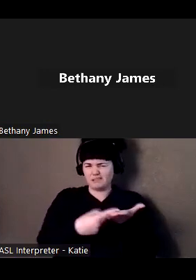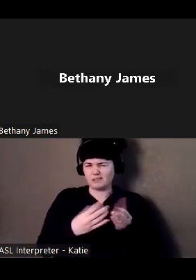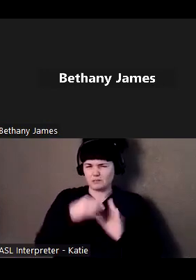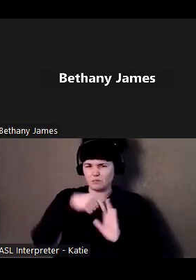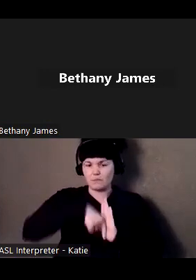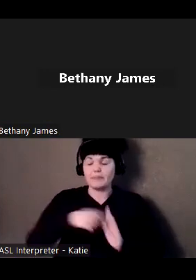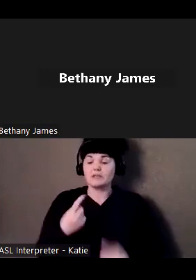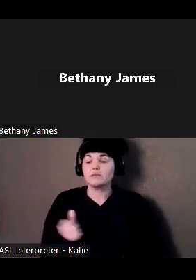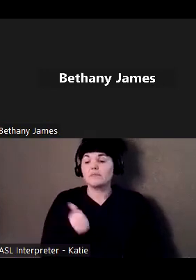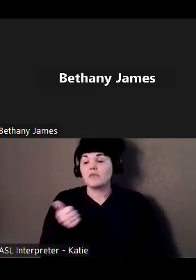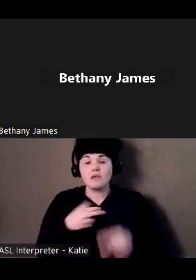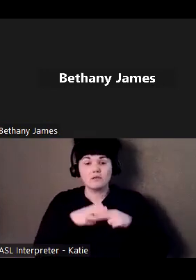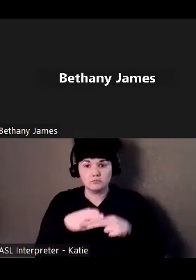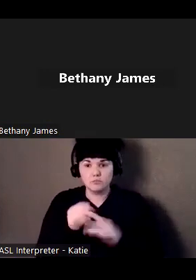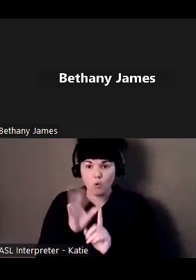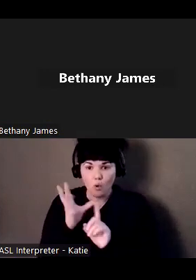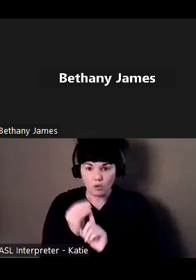of victimhood.